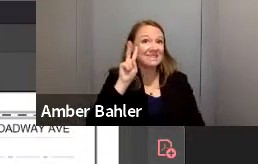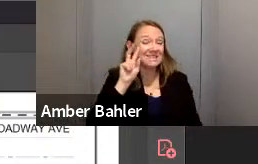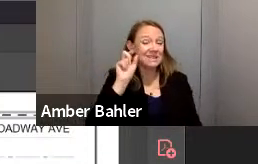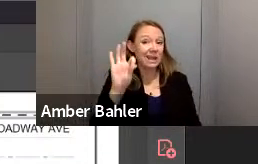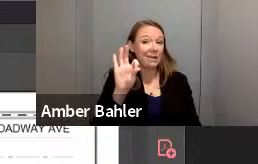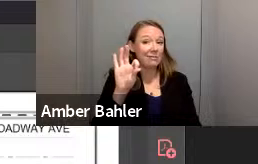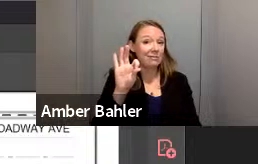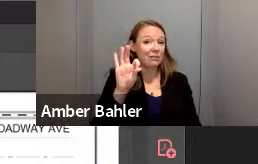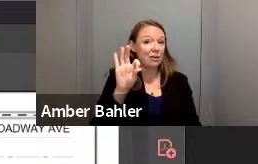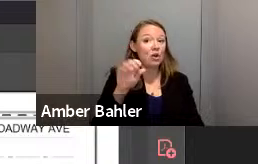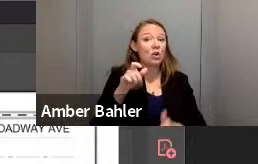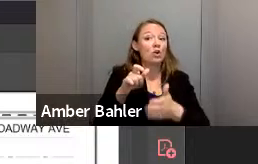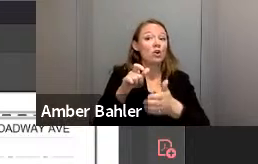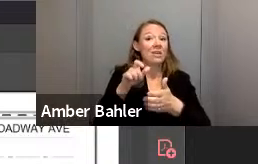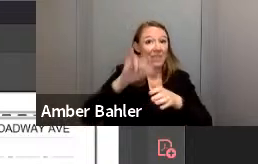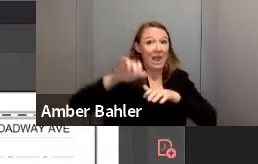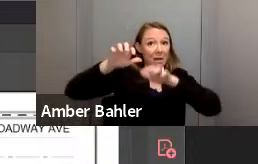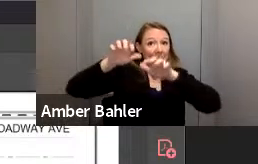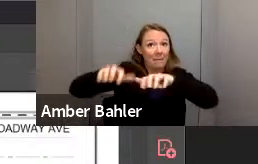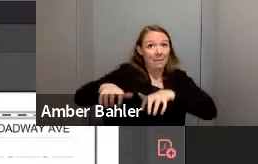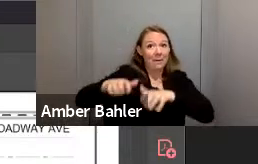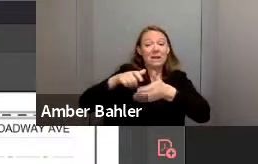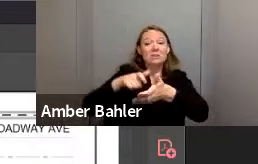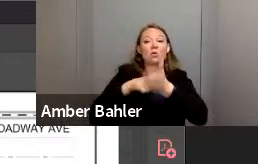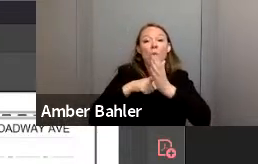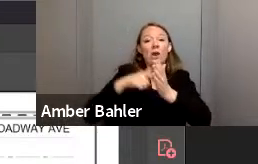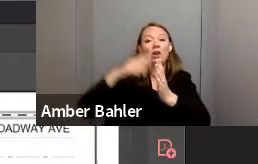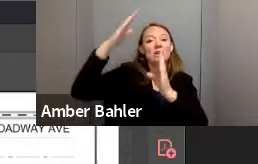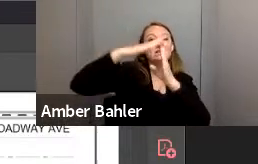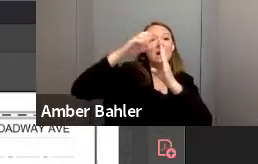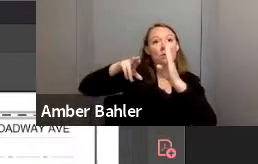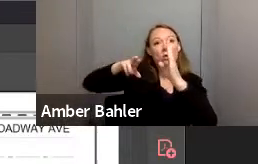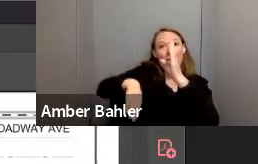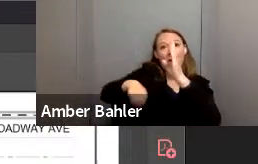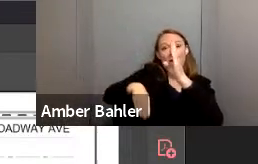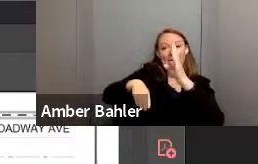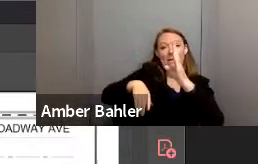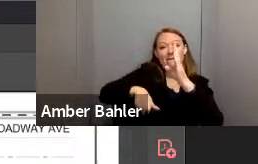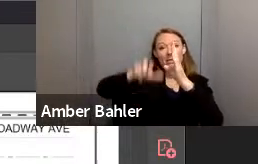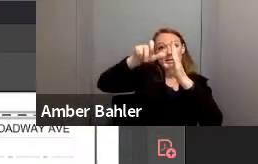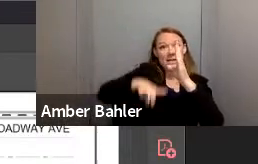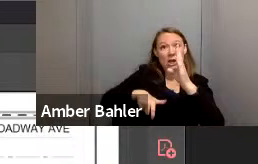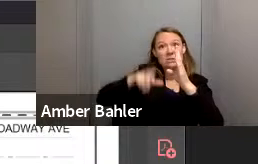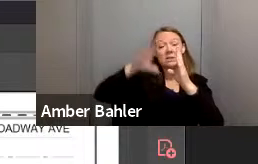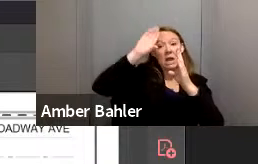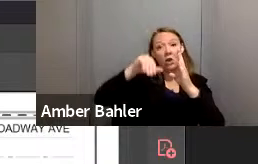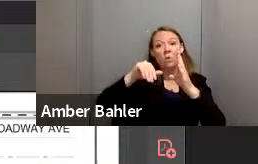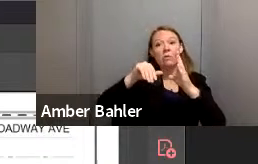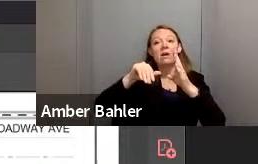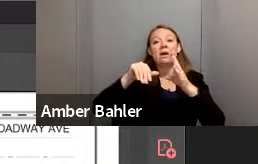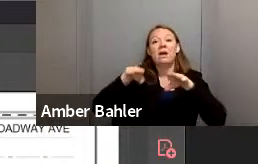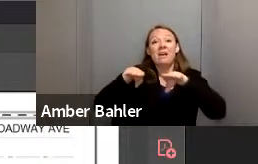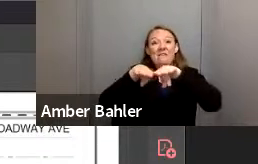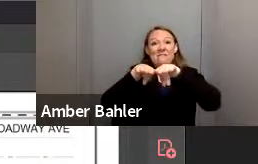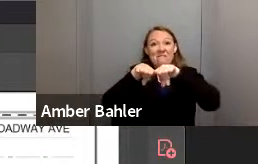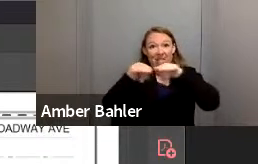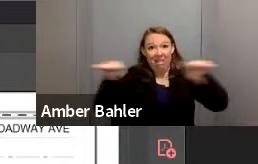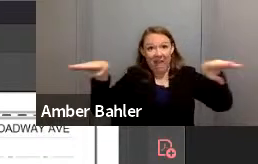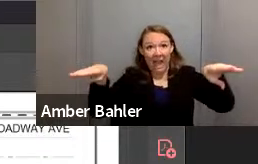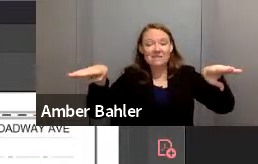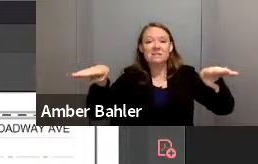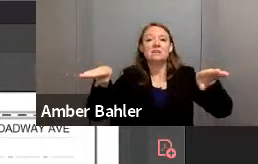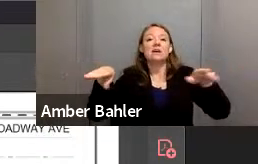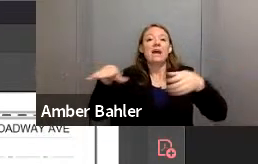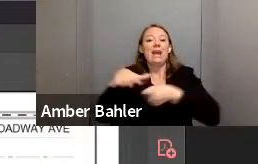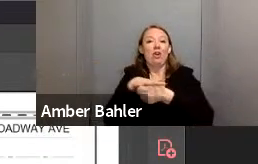required at the top or the bottom of the stairs. I know that a flat level area is required at